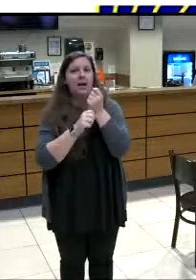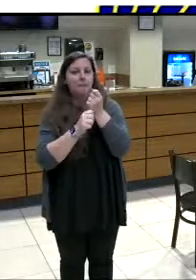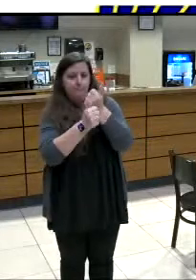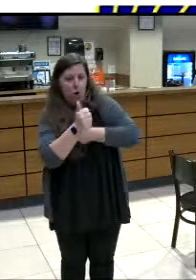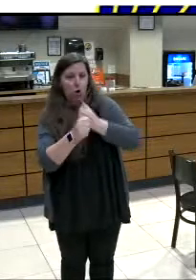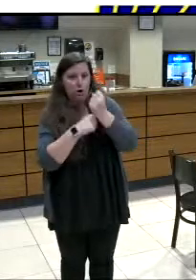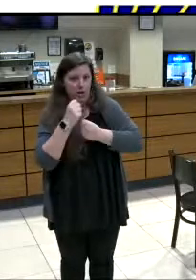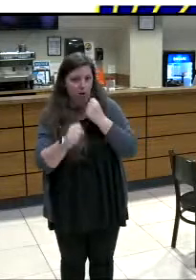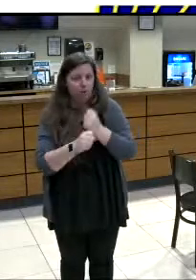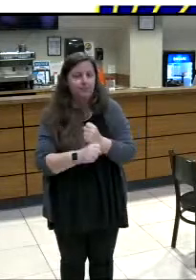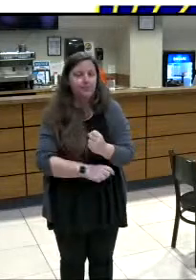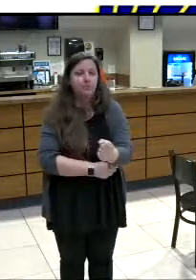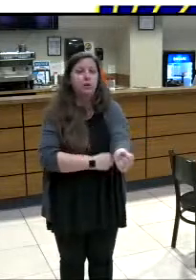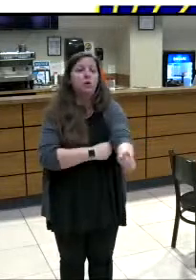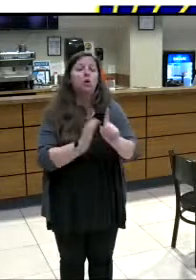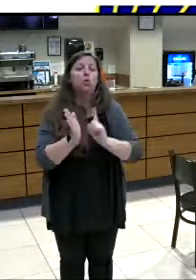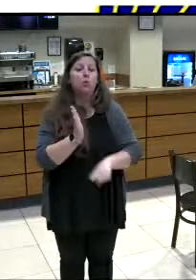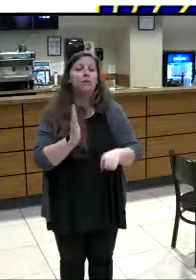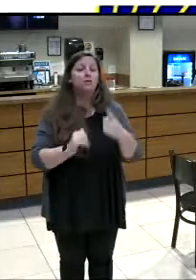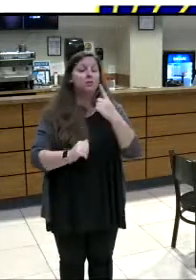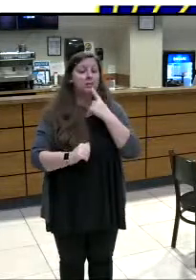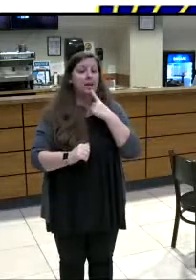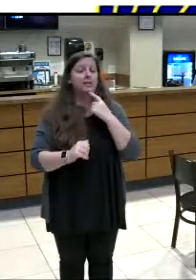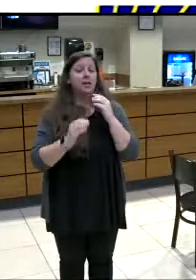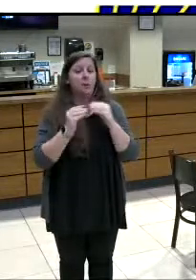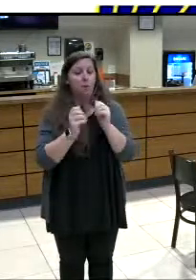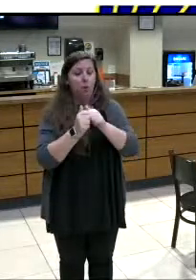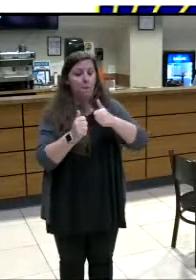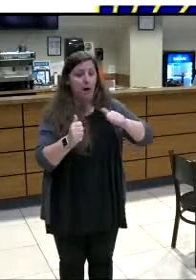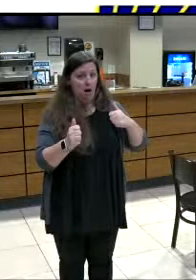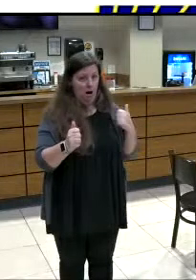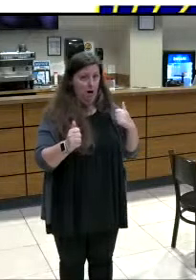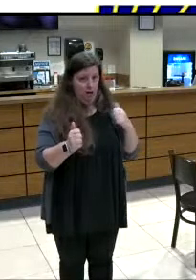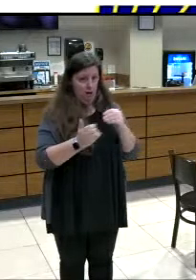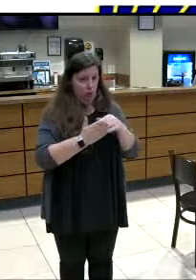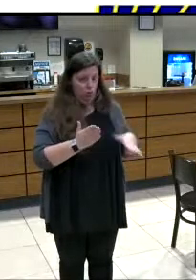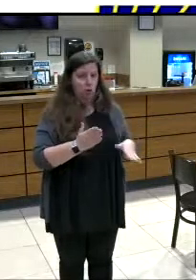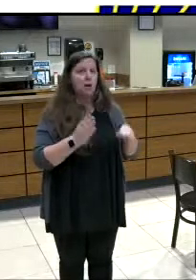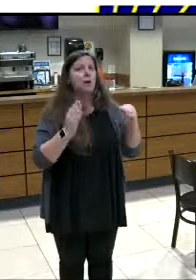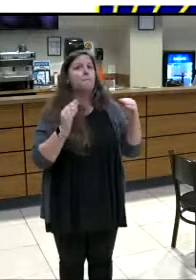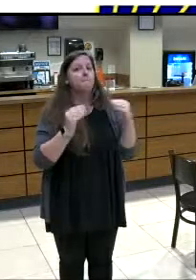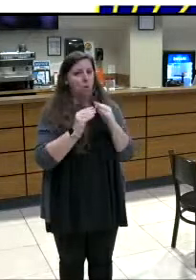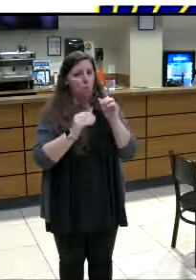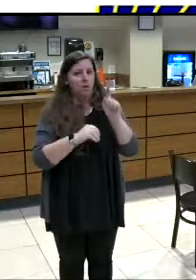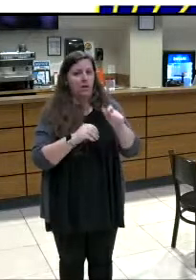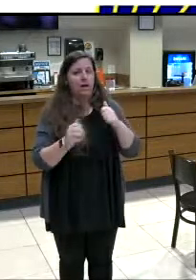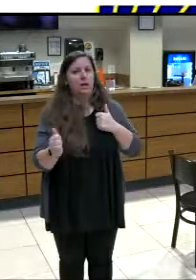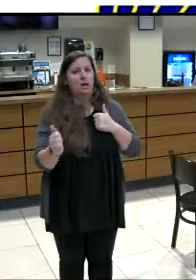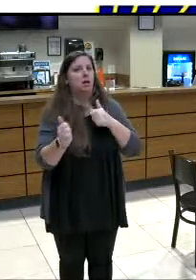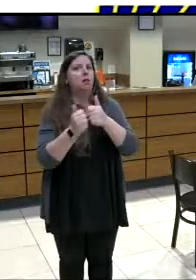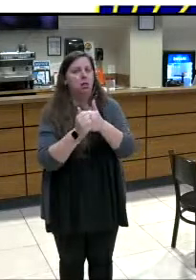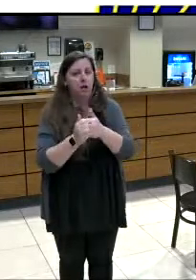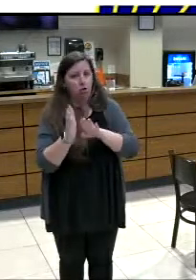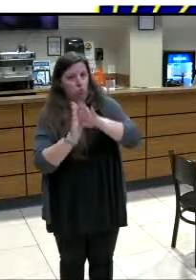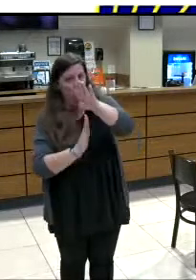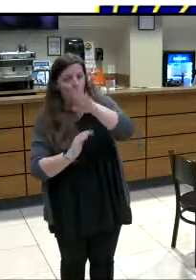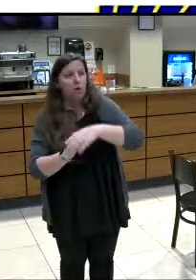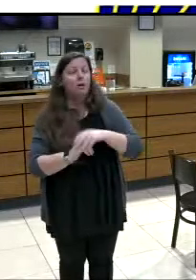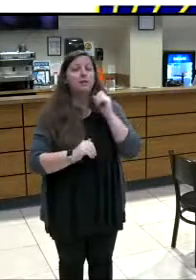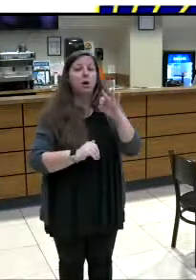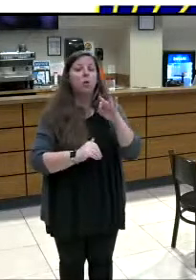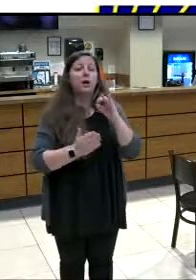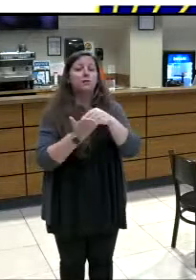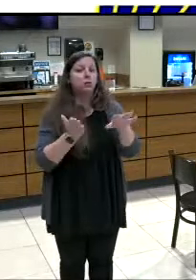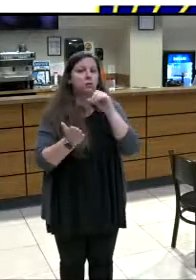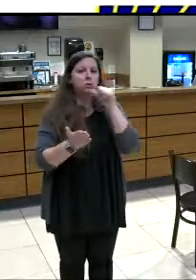Research says that the further behind a student is, the more they need to grow. So students that do not come in on grade level, they